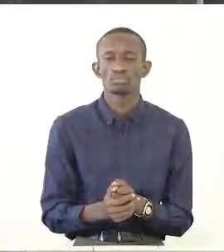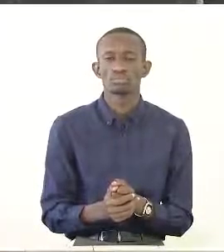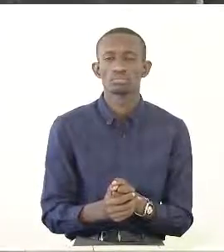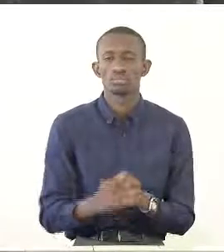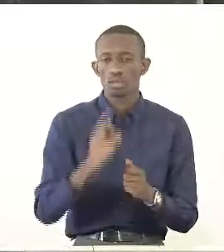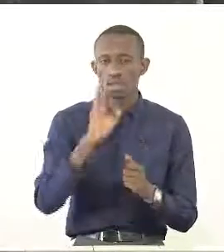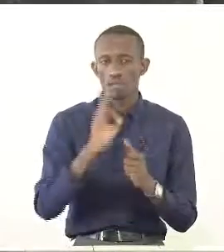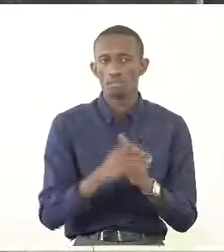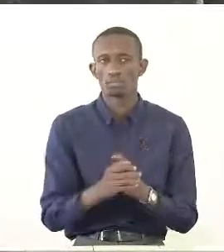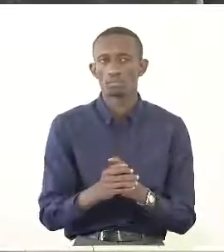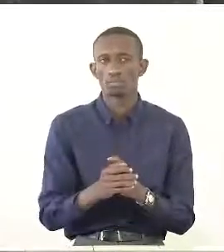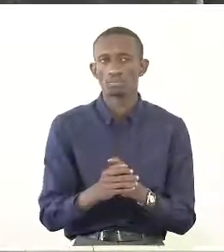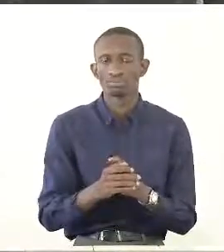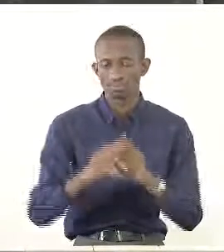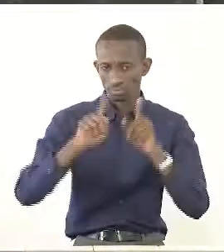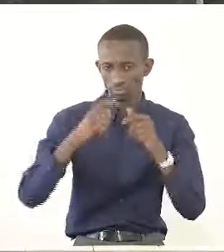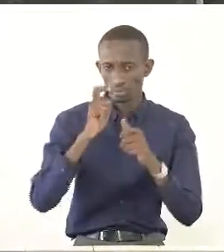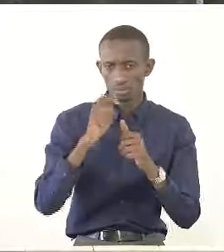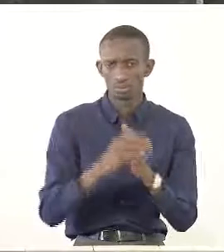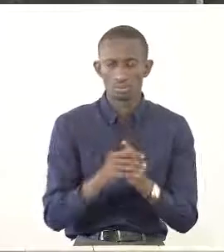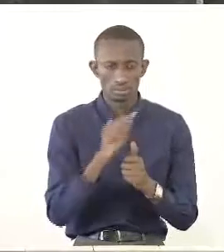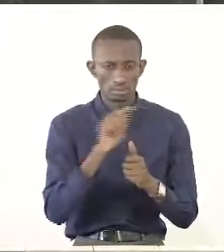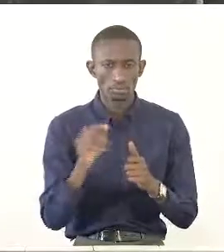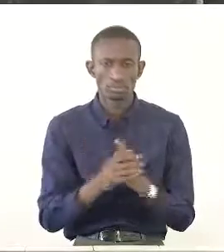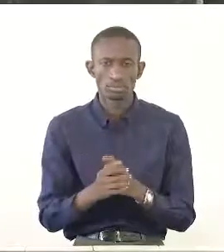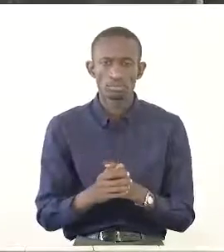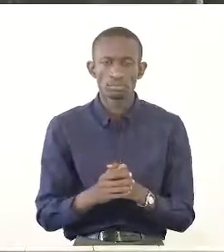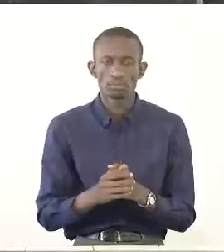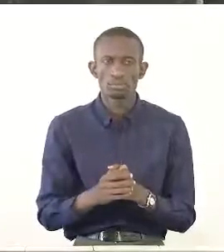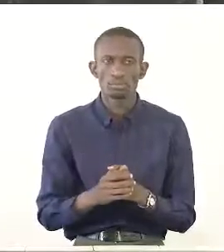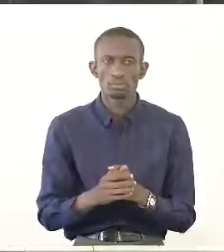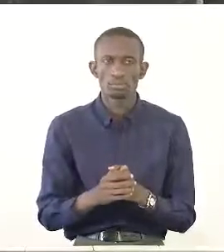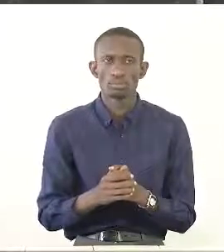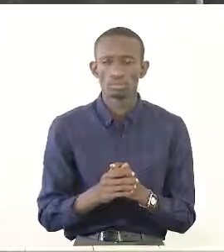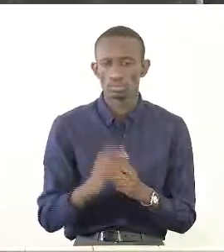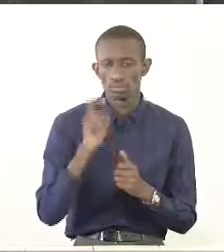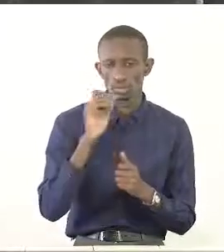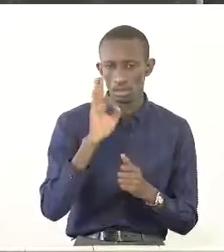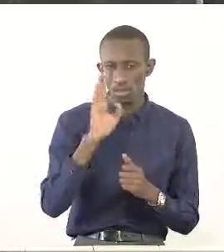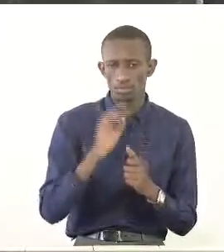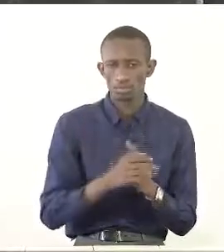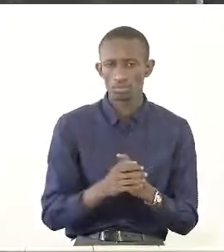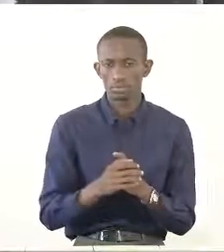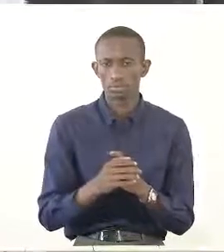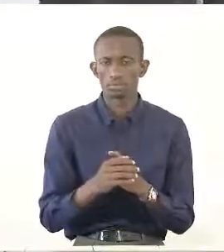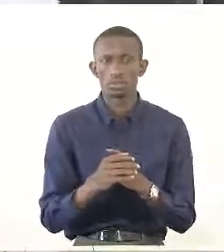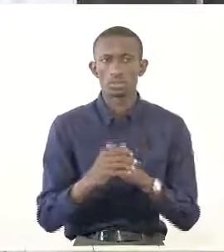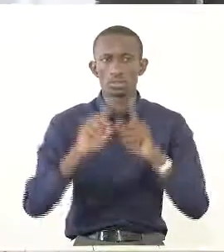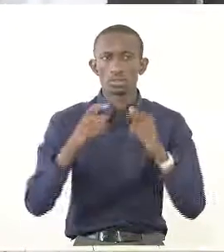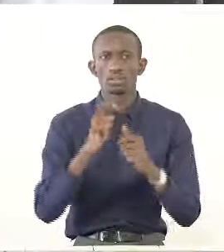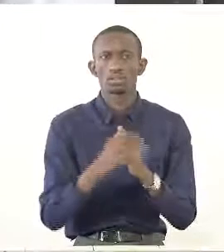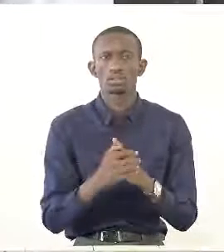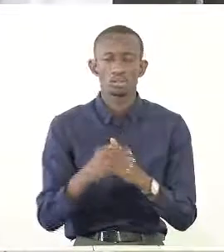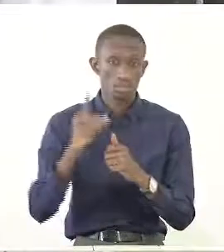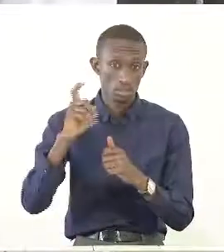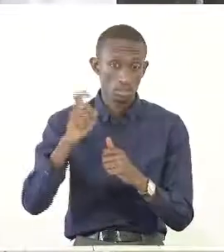dash of x divided by f of x dx, this is equal to